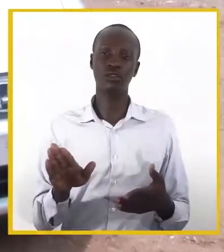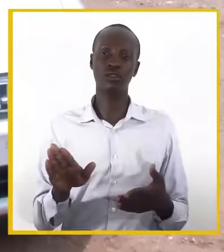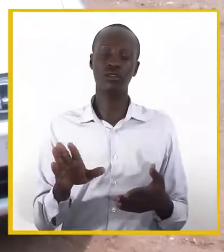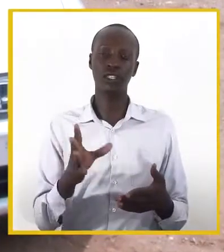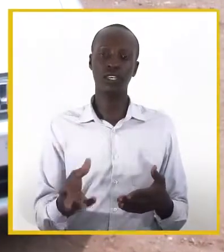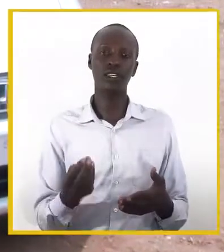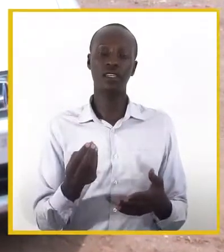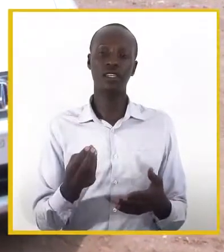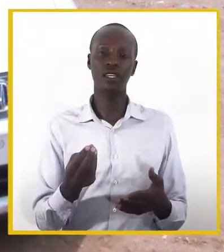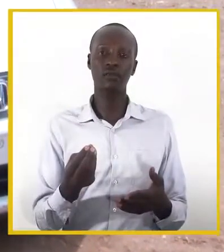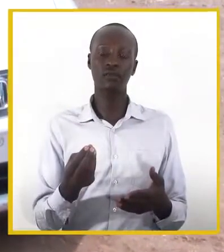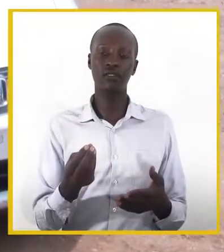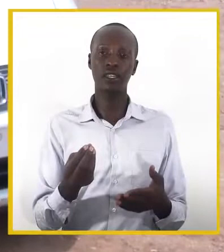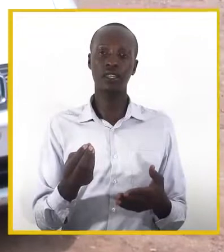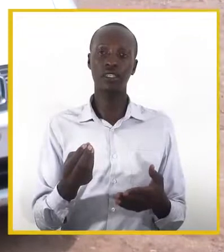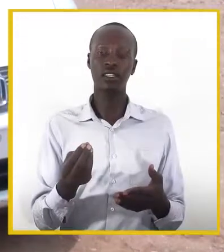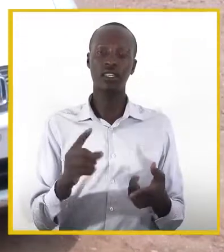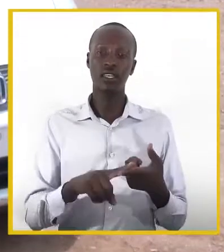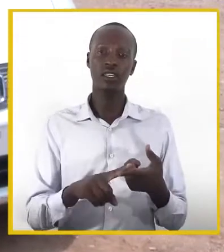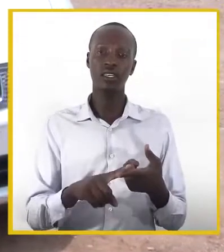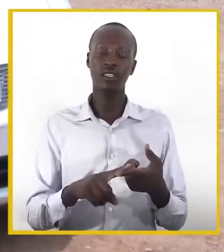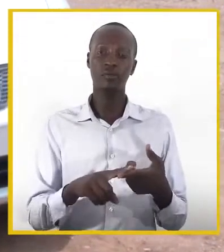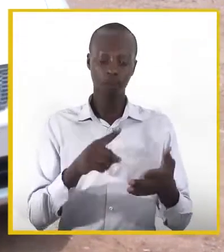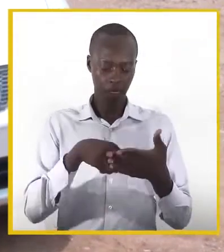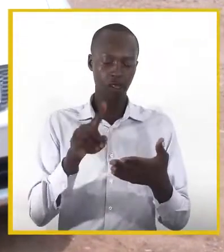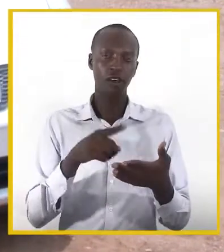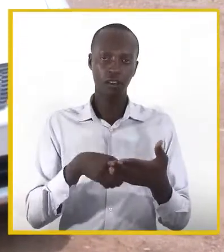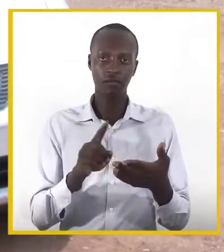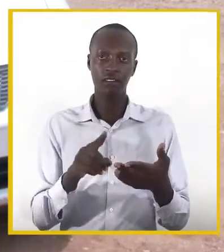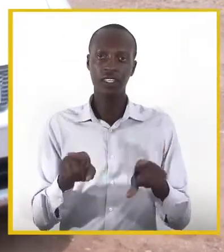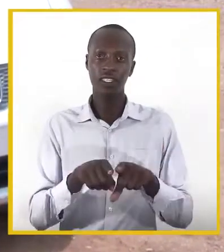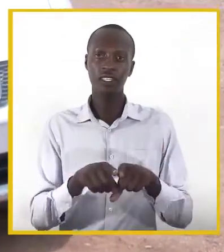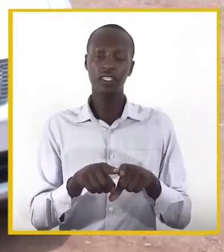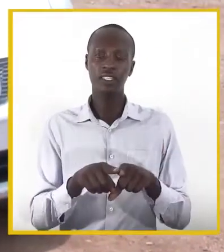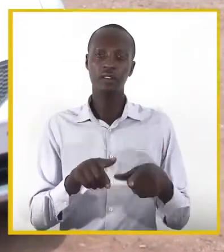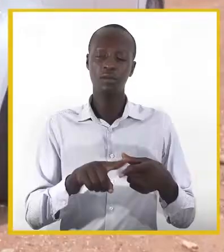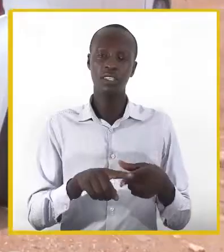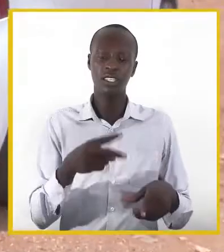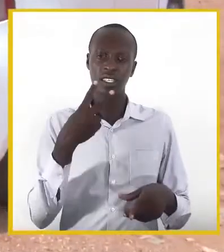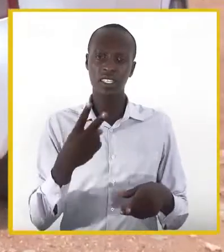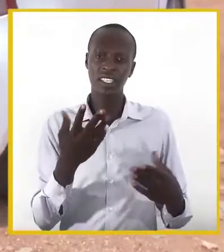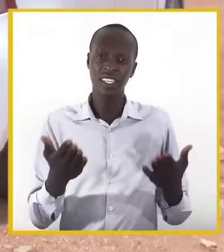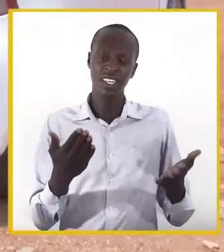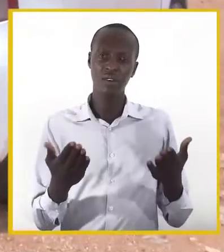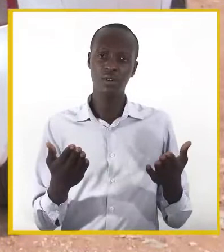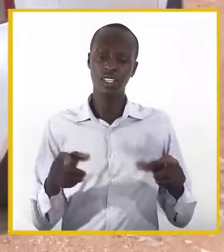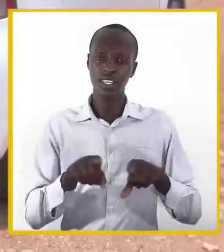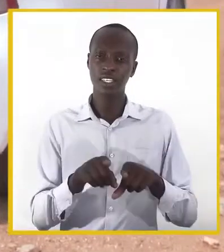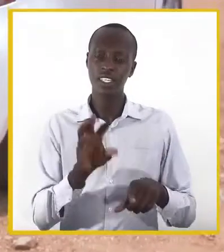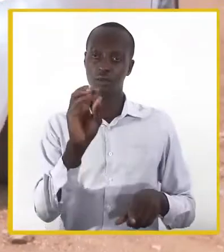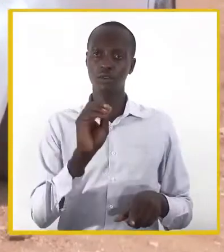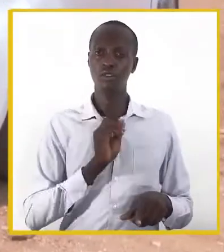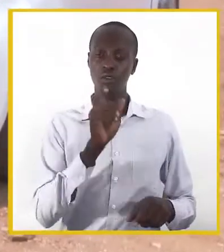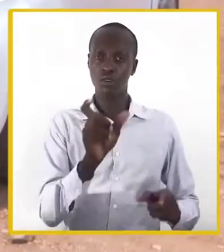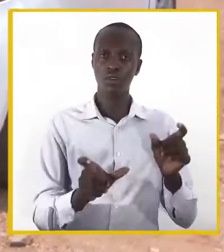been arrested, we have all impounded them. We are carrying out a vetting process where we want to find out whether